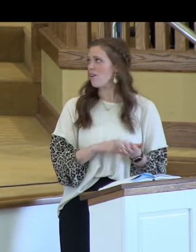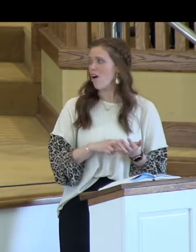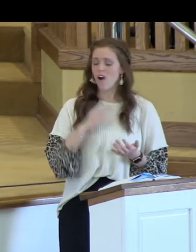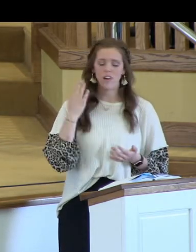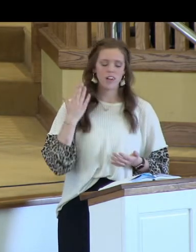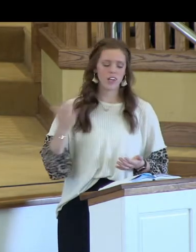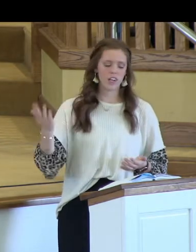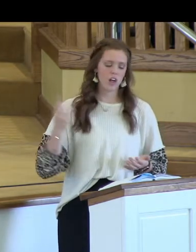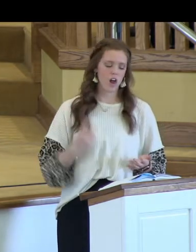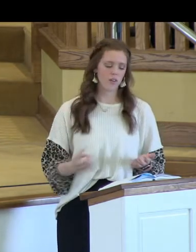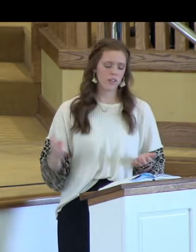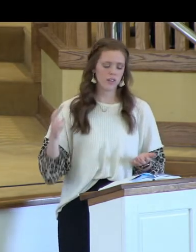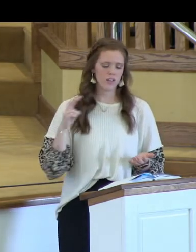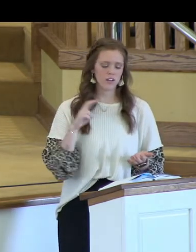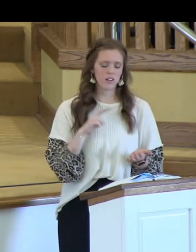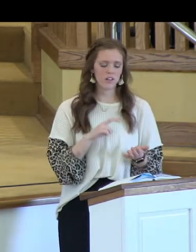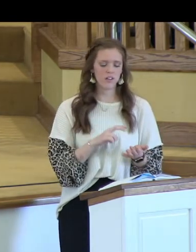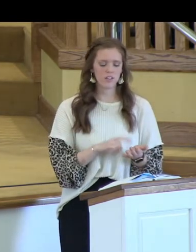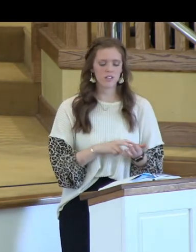He